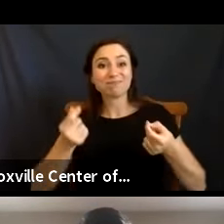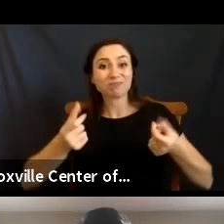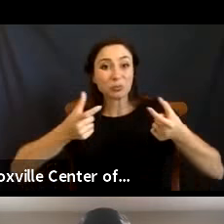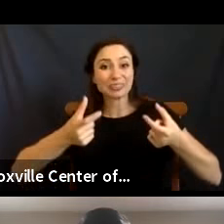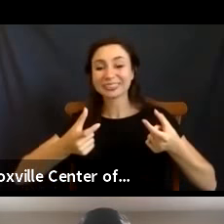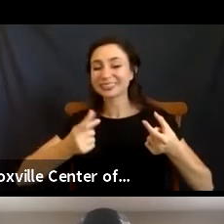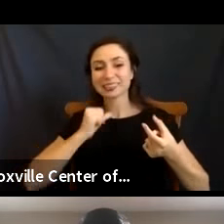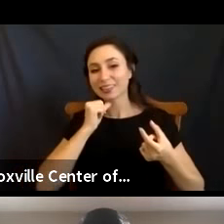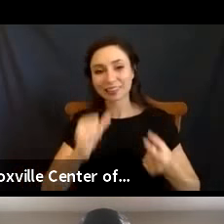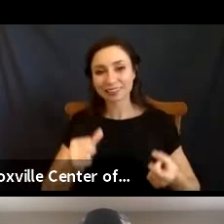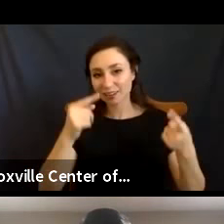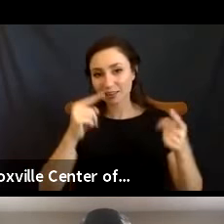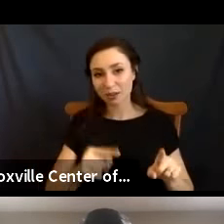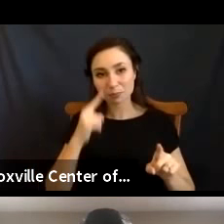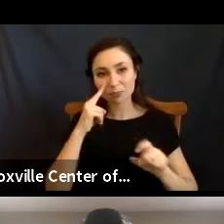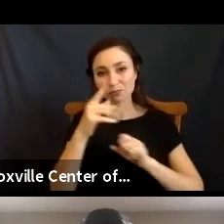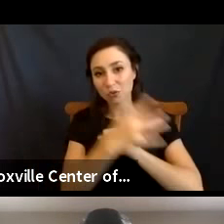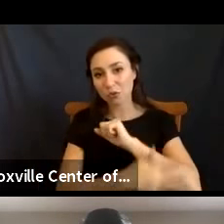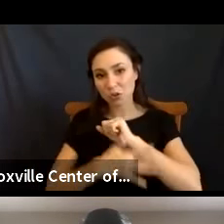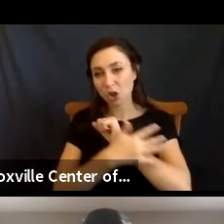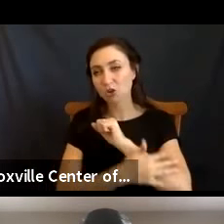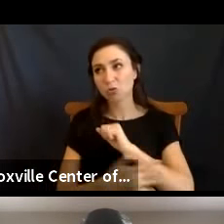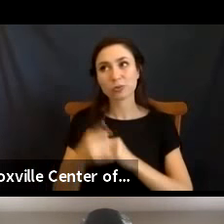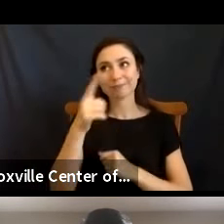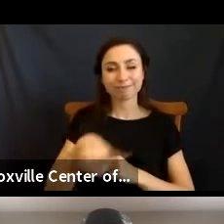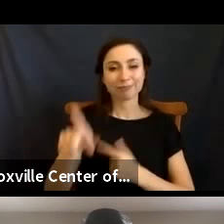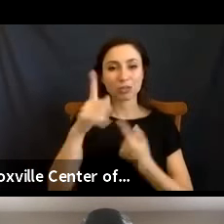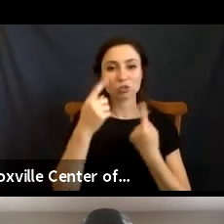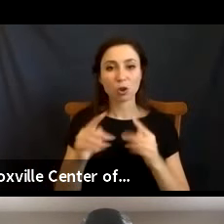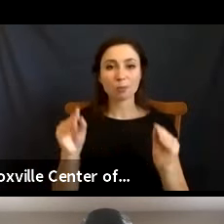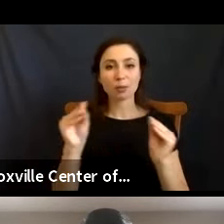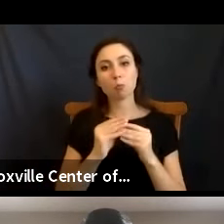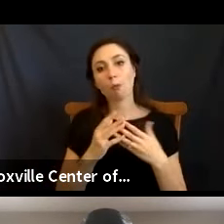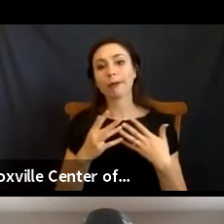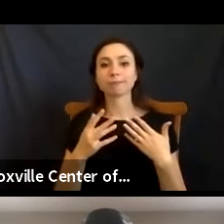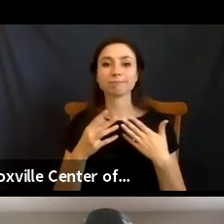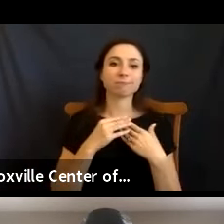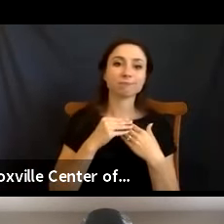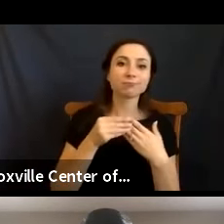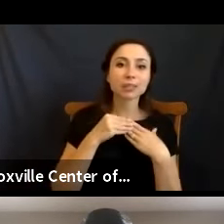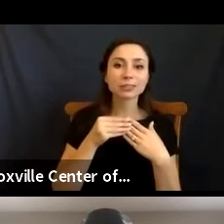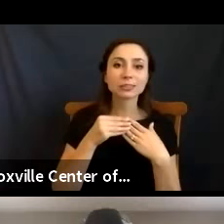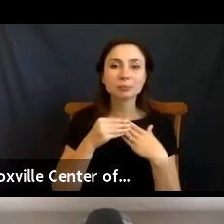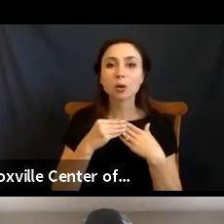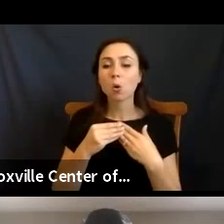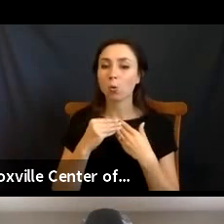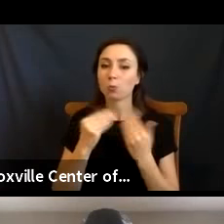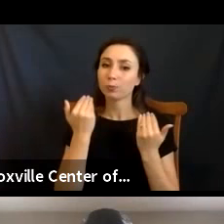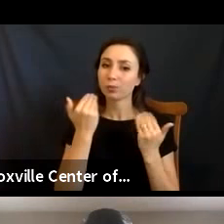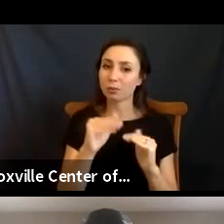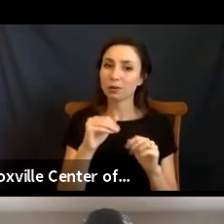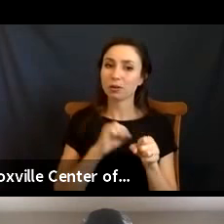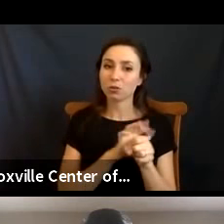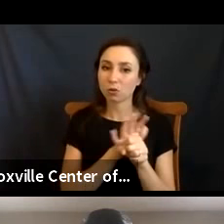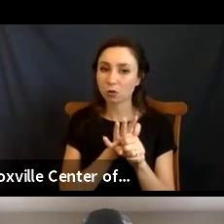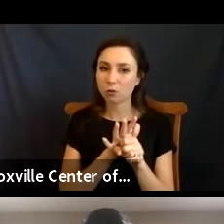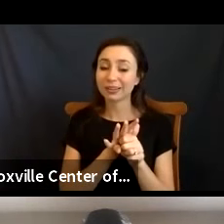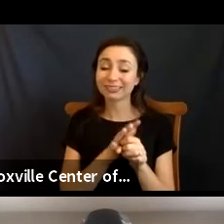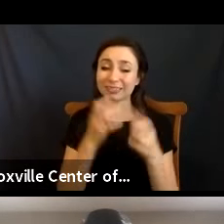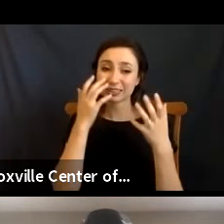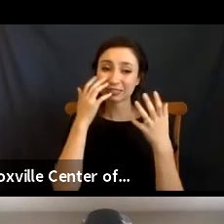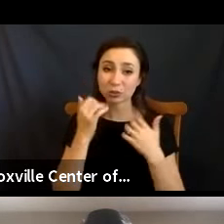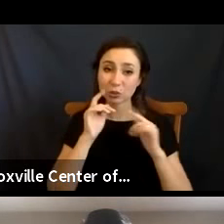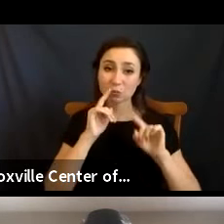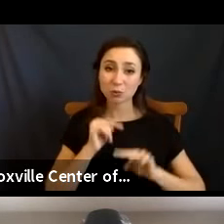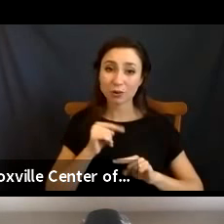tried, again, a more laissez-faire attempt. And unfortunately, I mean, all the reports, I think their